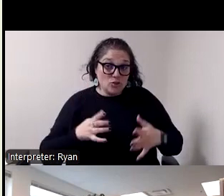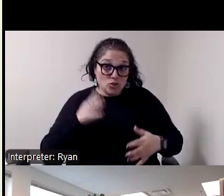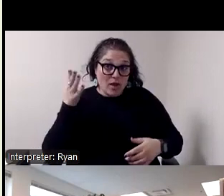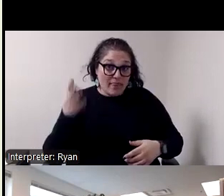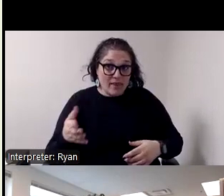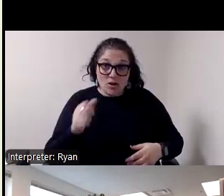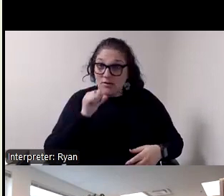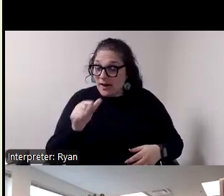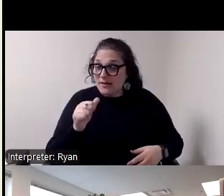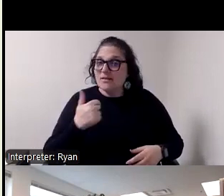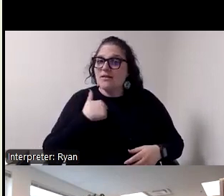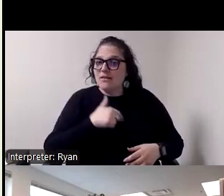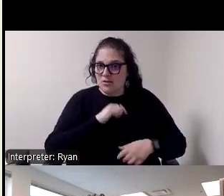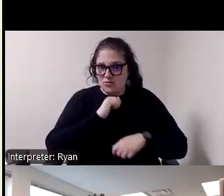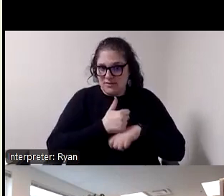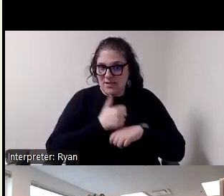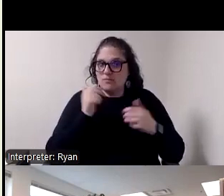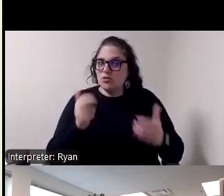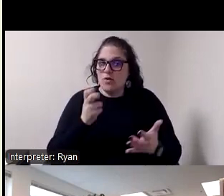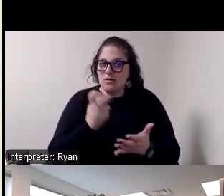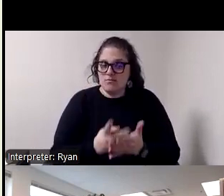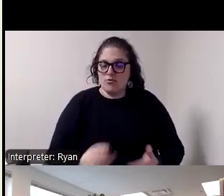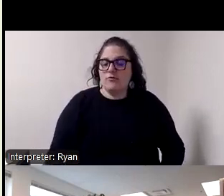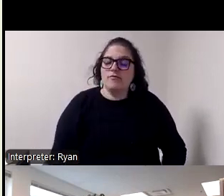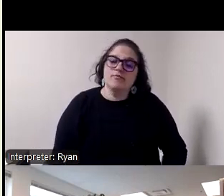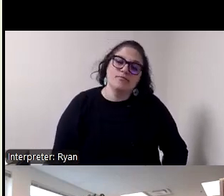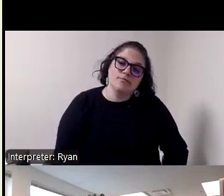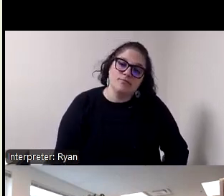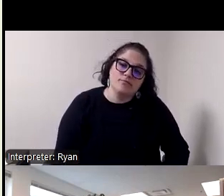then we've got you guys all set up to go ahead and approve those for the managers.